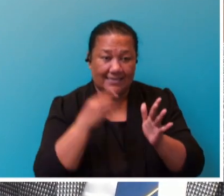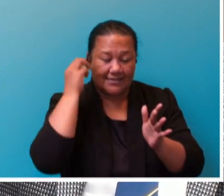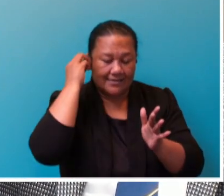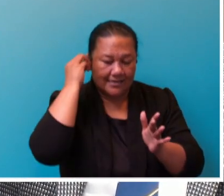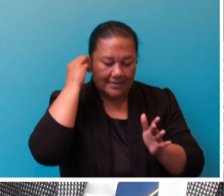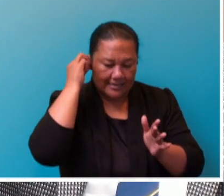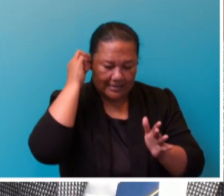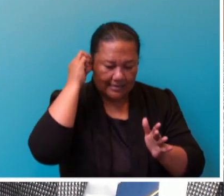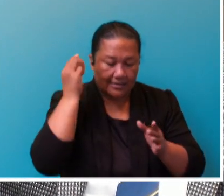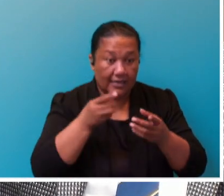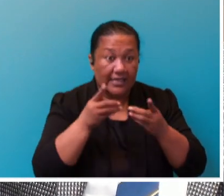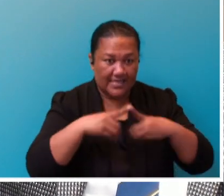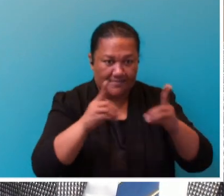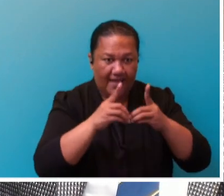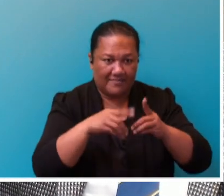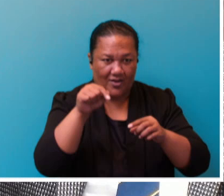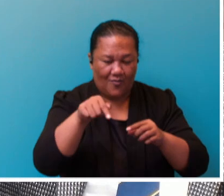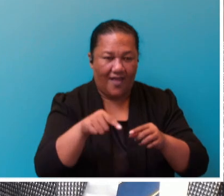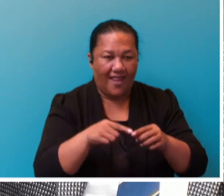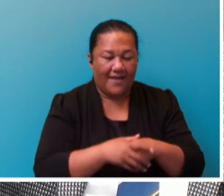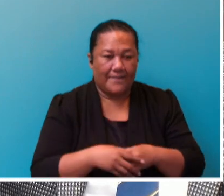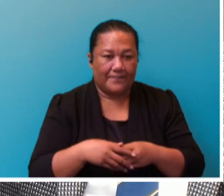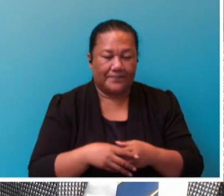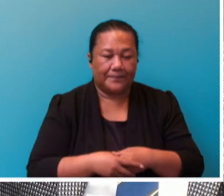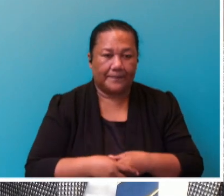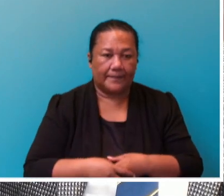department. And what we